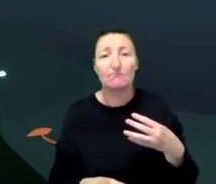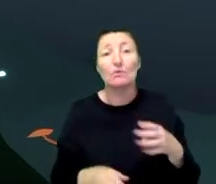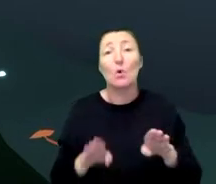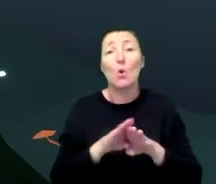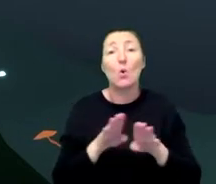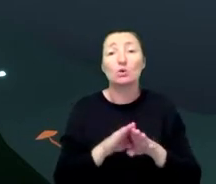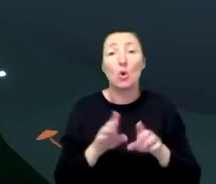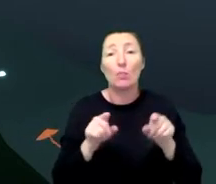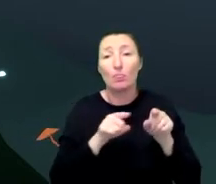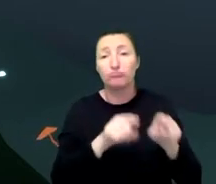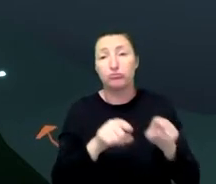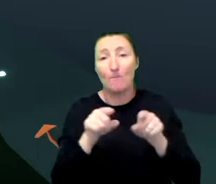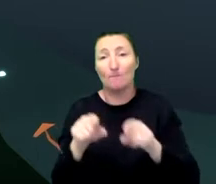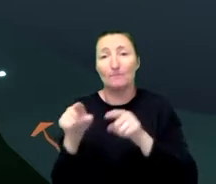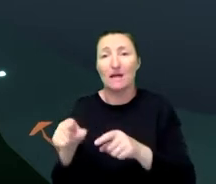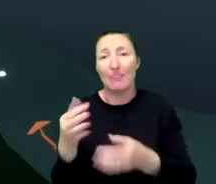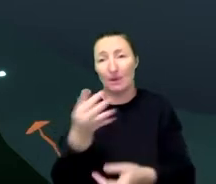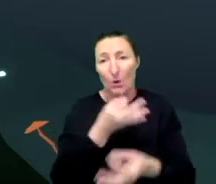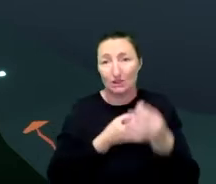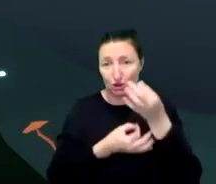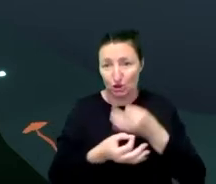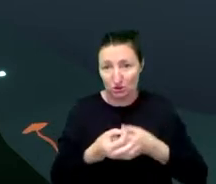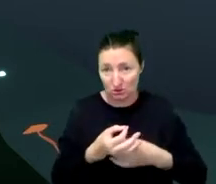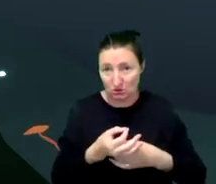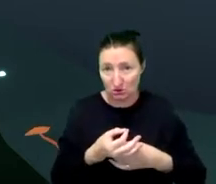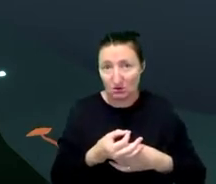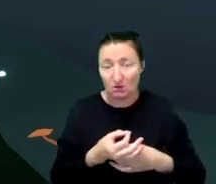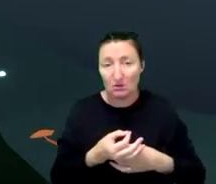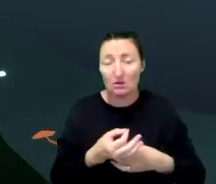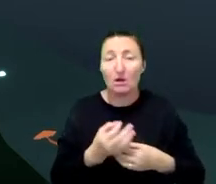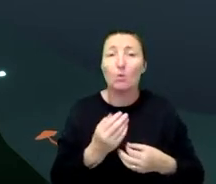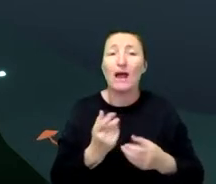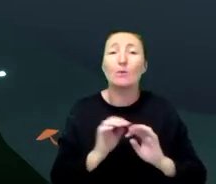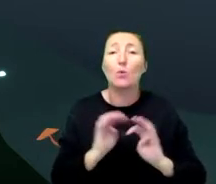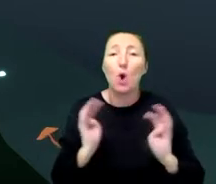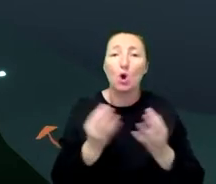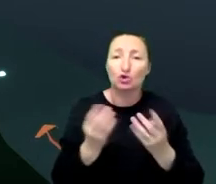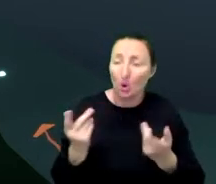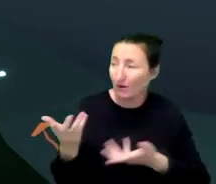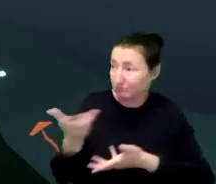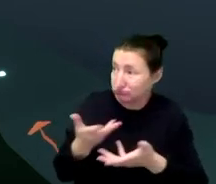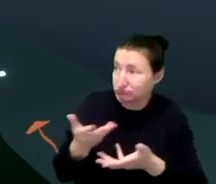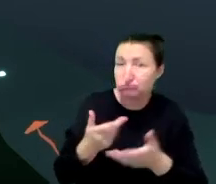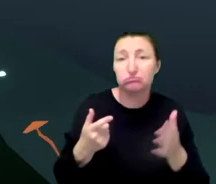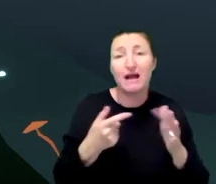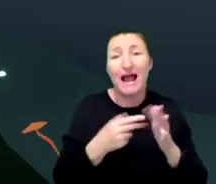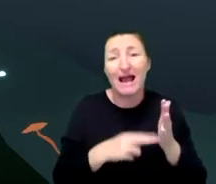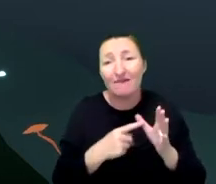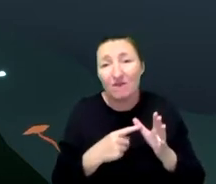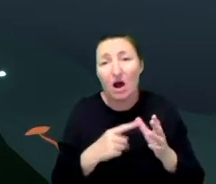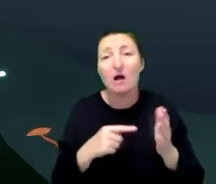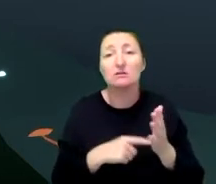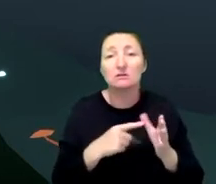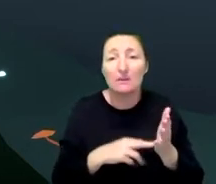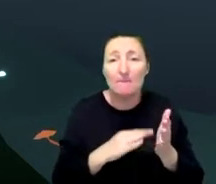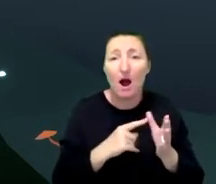and the questions themselves, where Ava and Tamar brought artistic